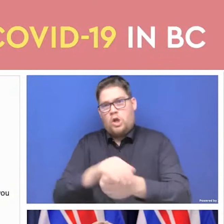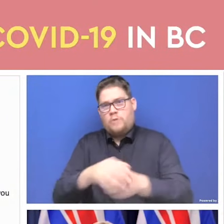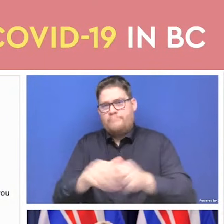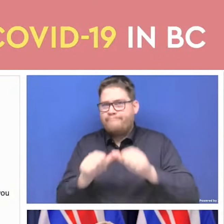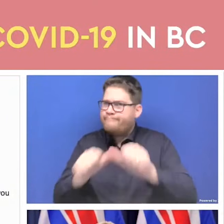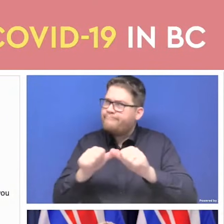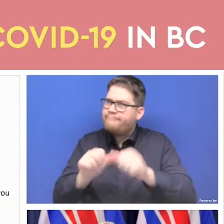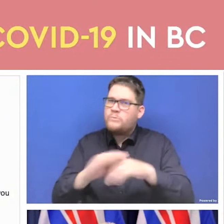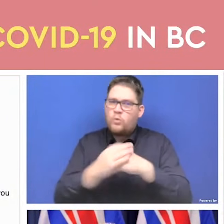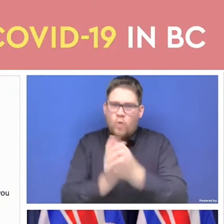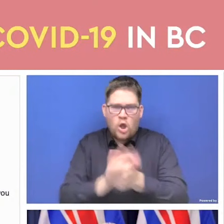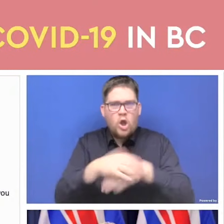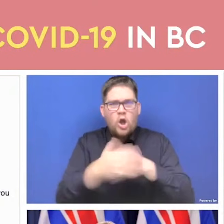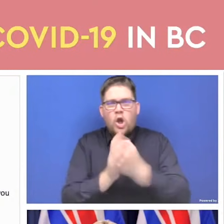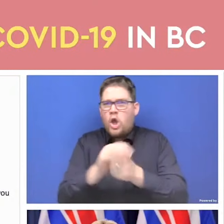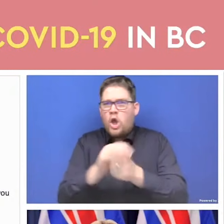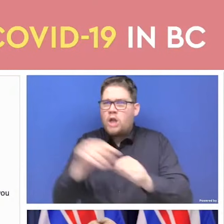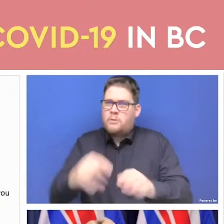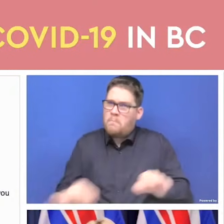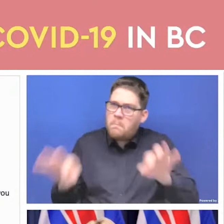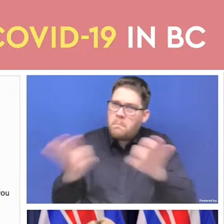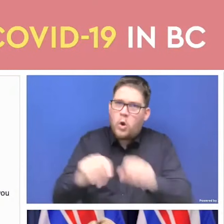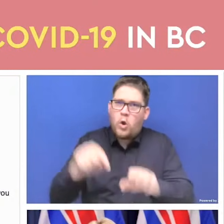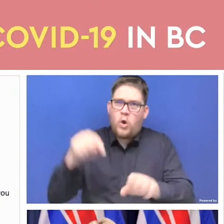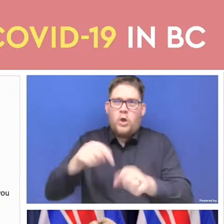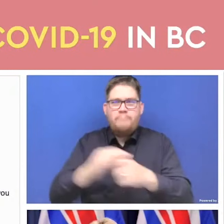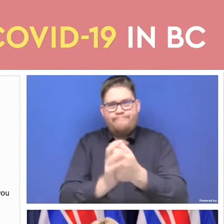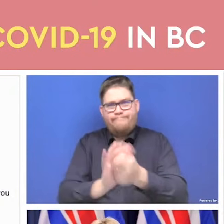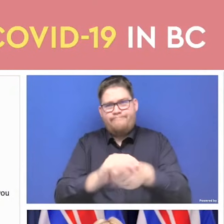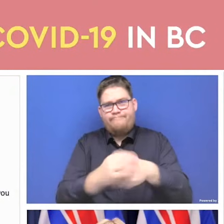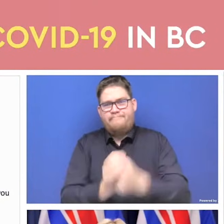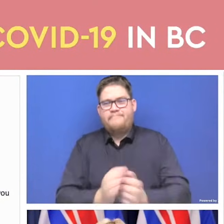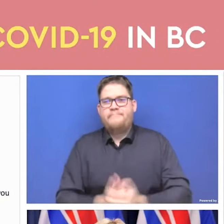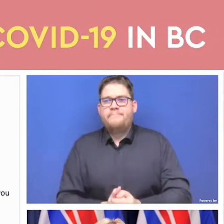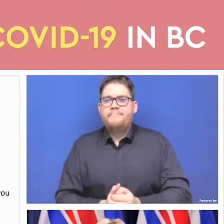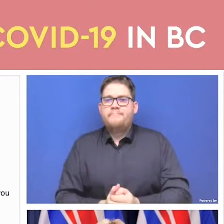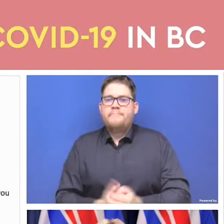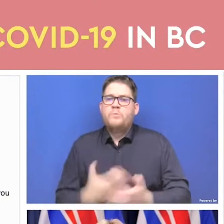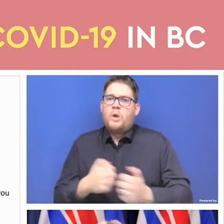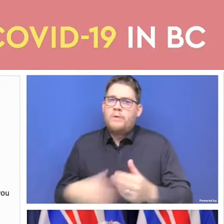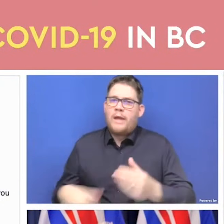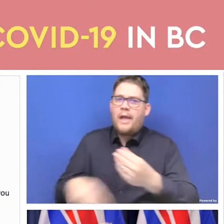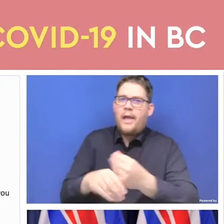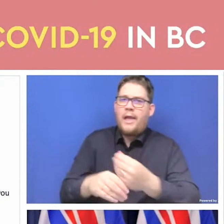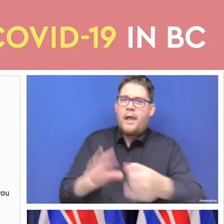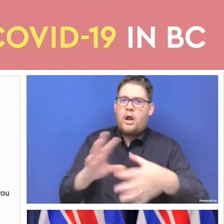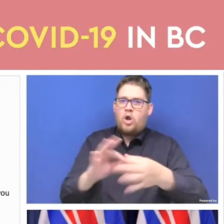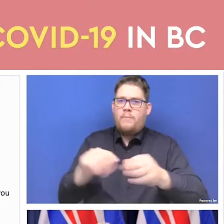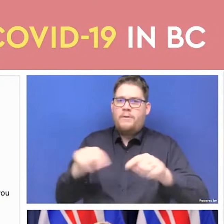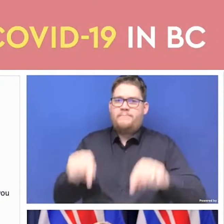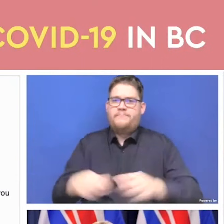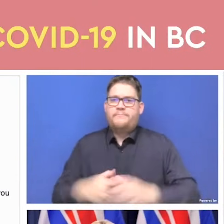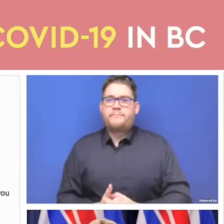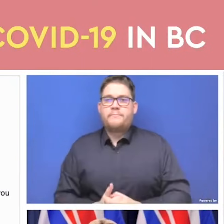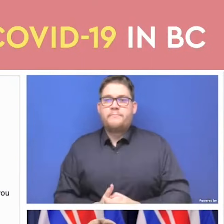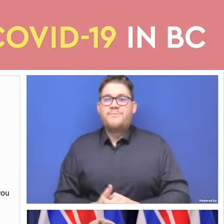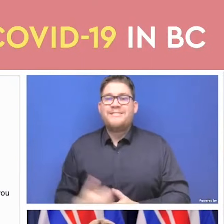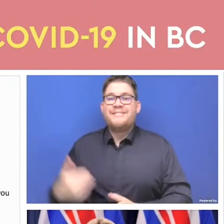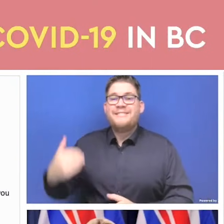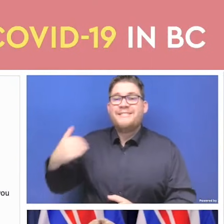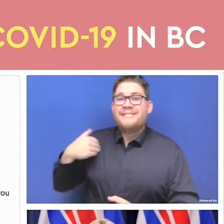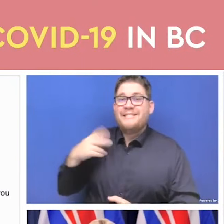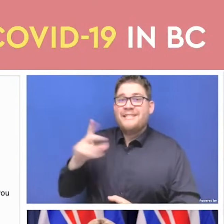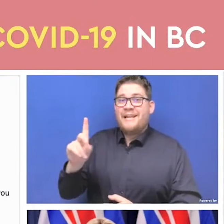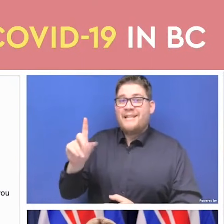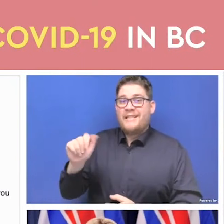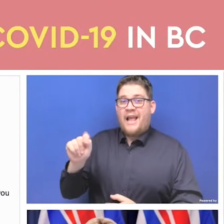So finally today, I want to talk as well about some corrections to our hospitalization data. As I mentioned, our